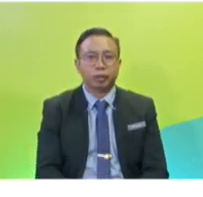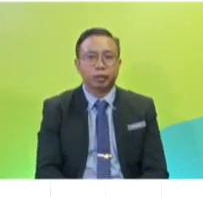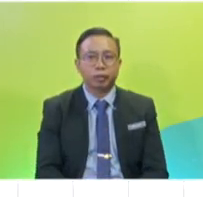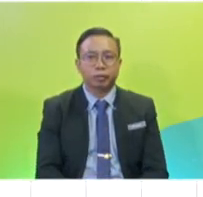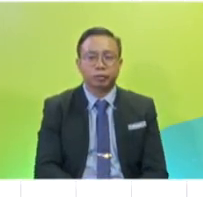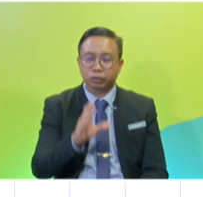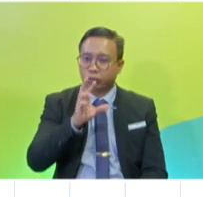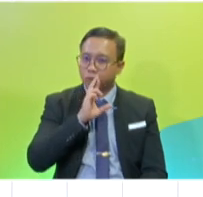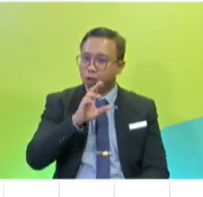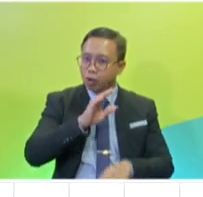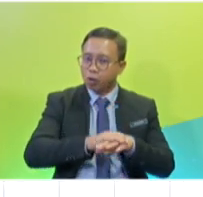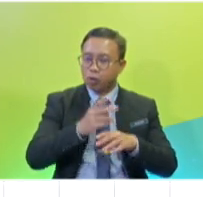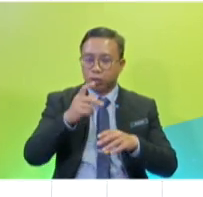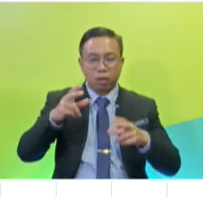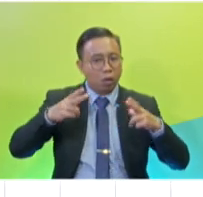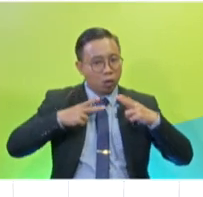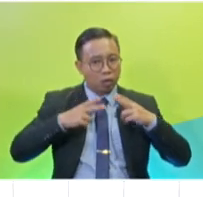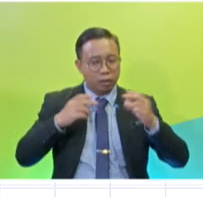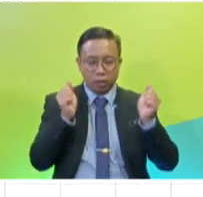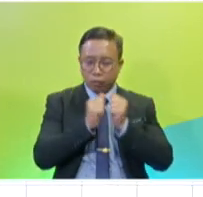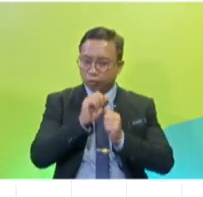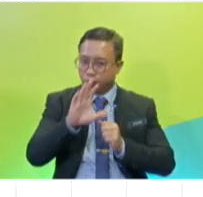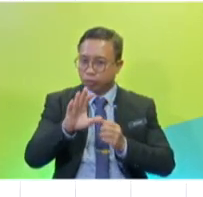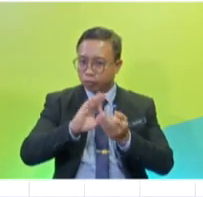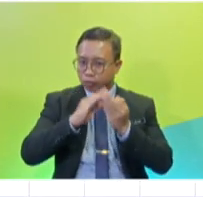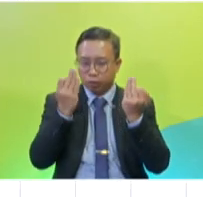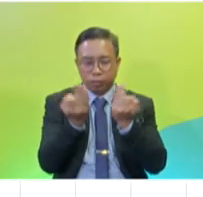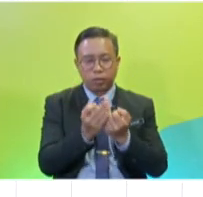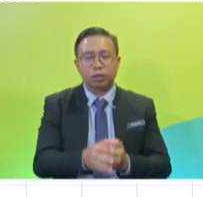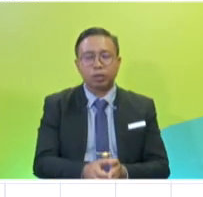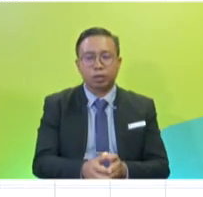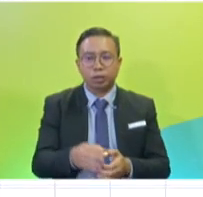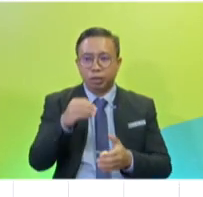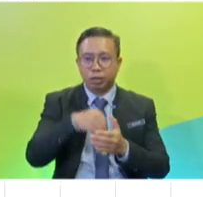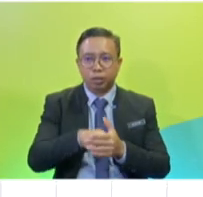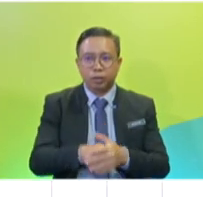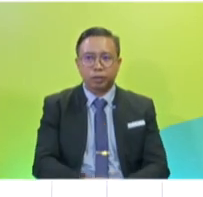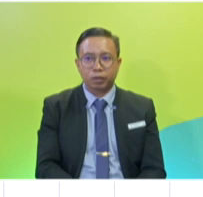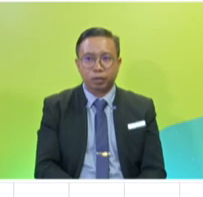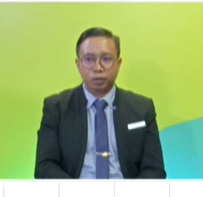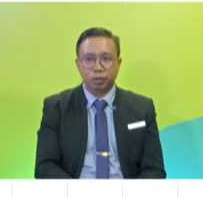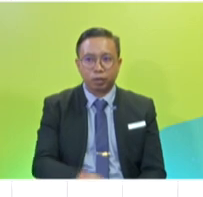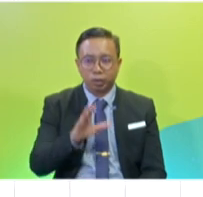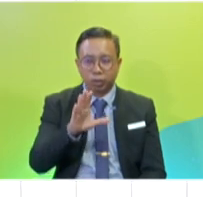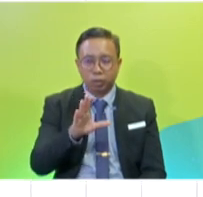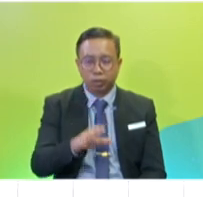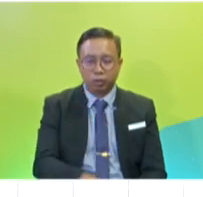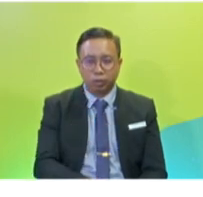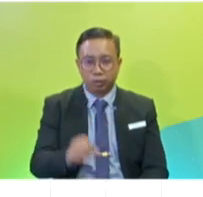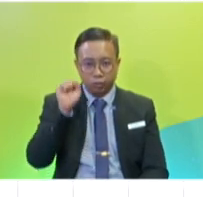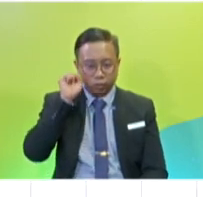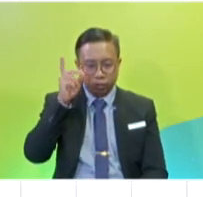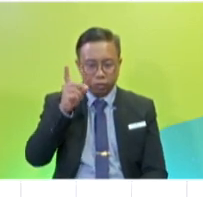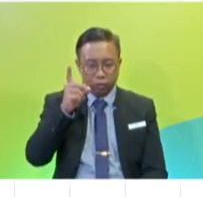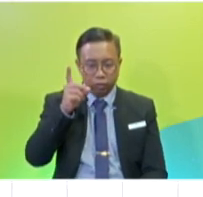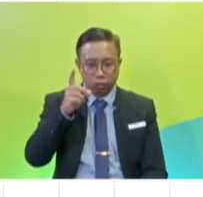You are on holiday with your family. Write a postcard to your friend Joe in America. You, your card, you should tell